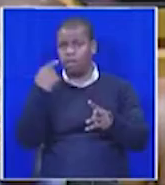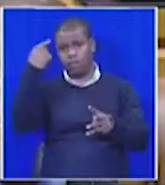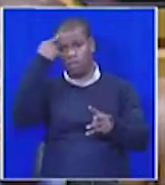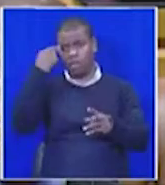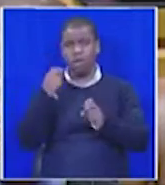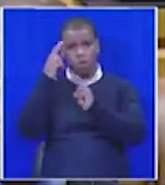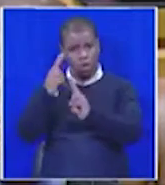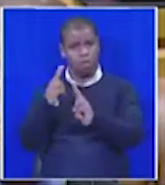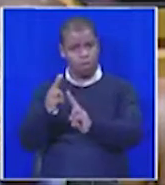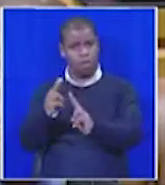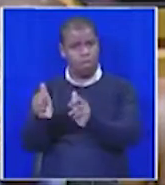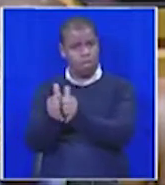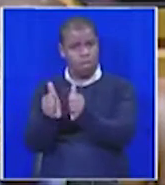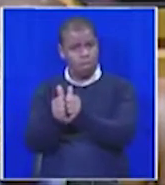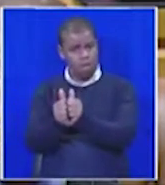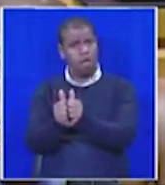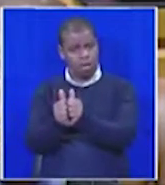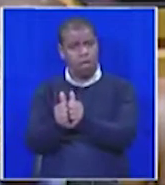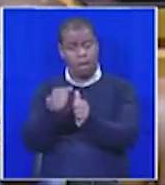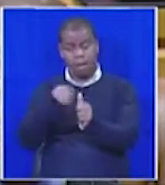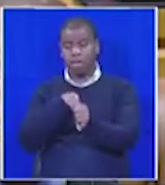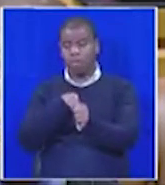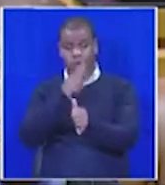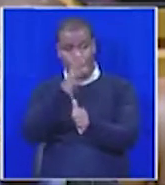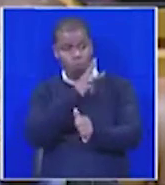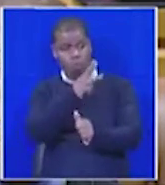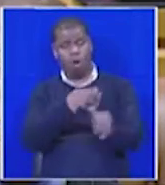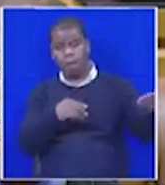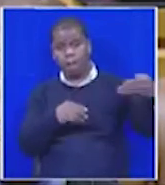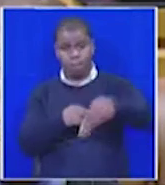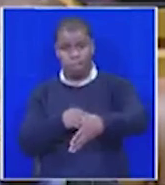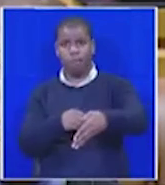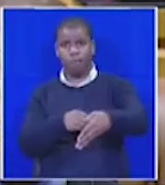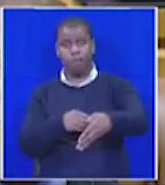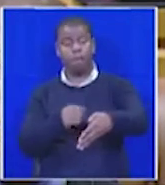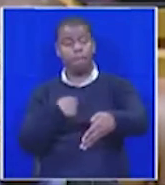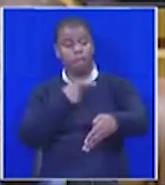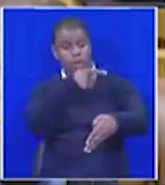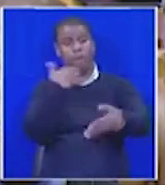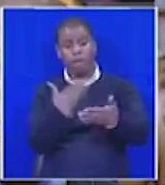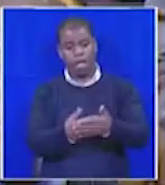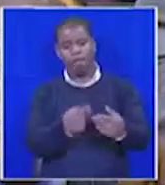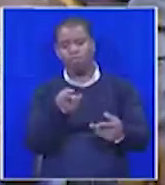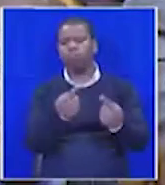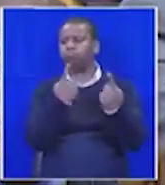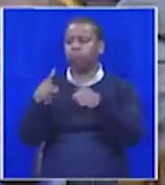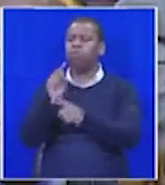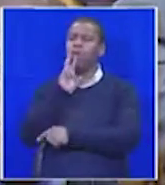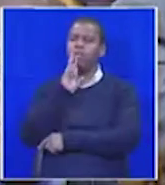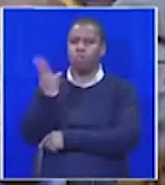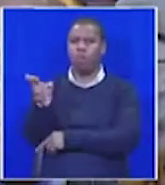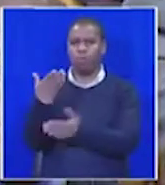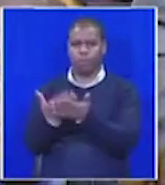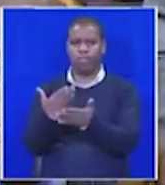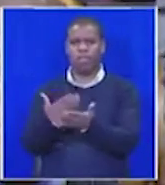honourable member should be warned to be present in the House in order to have an opportunity to respond to the allegations